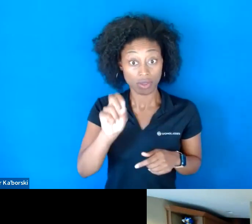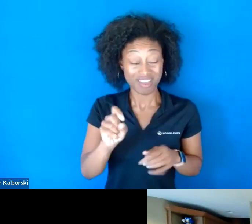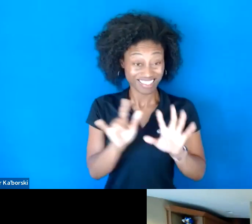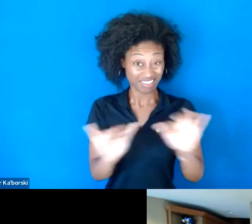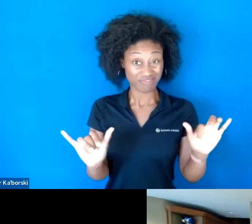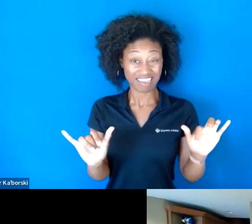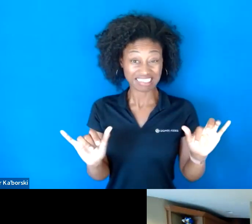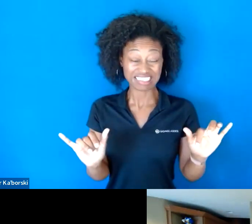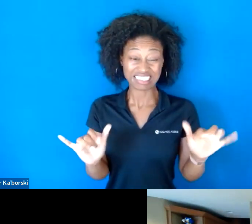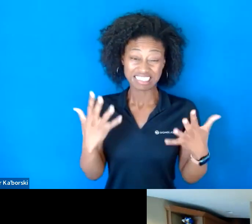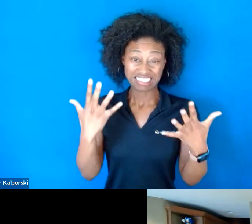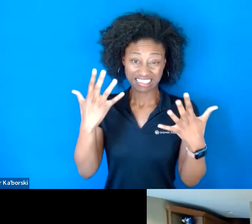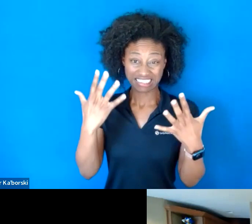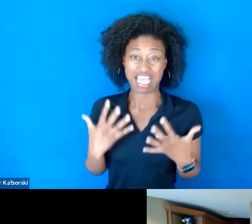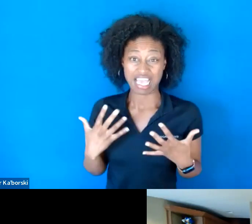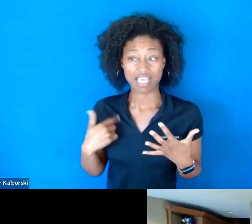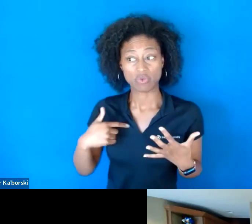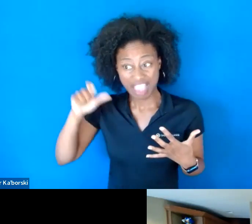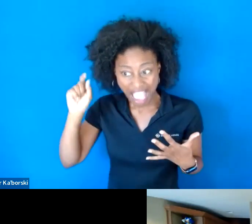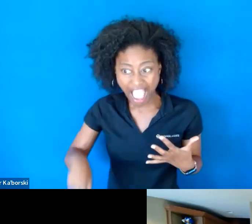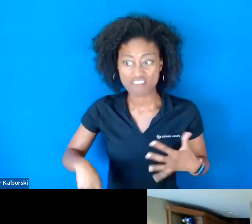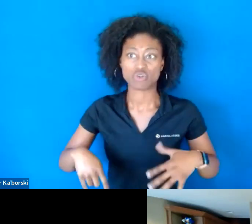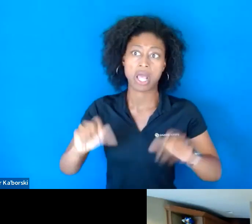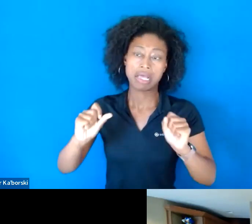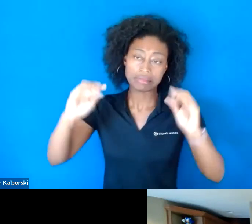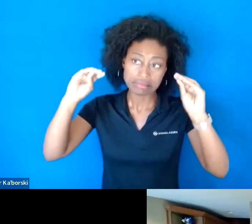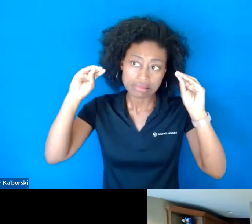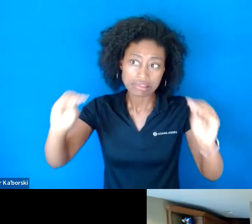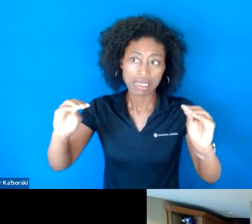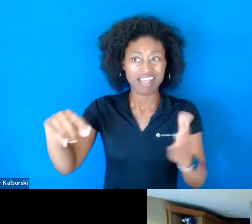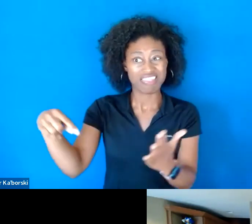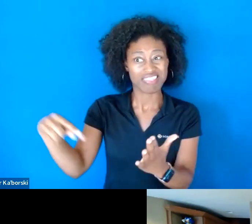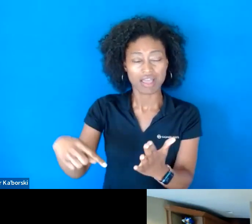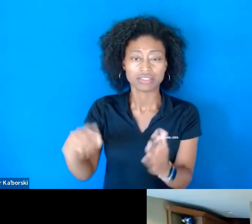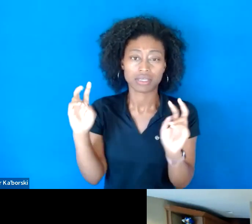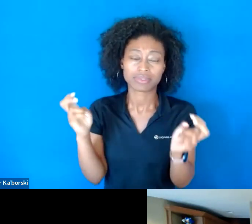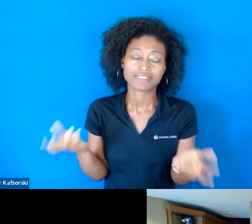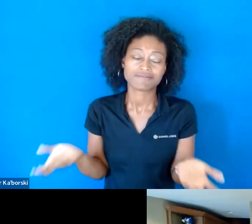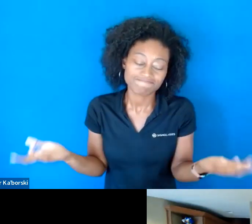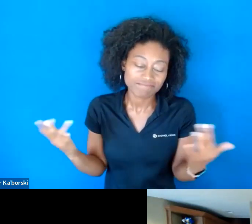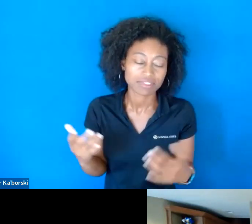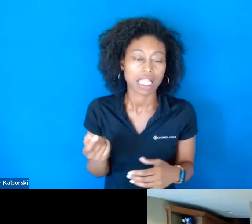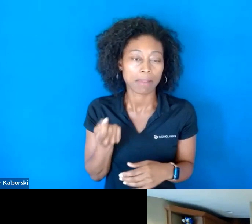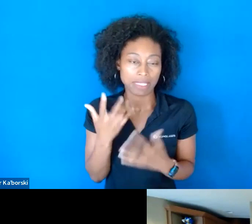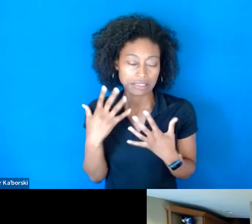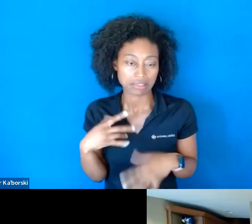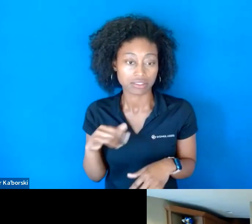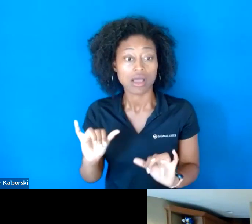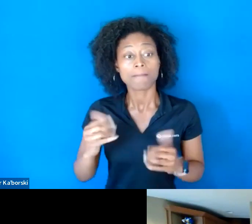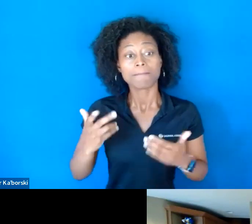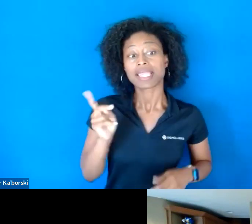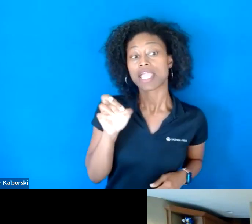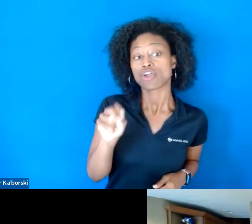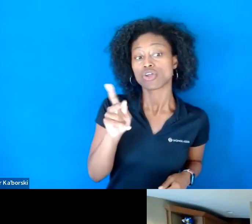is a sad thing that we have to have this conversation. So yes, I'm Karen Koch, and I serve as the advocacy coordinator at